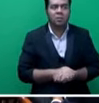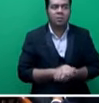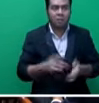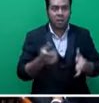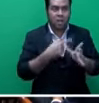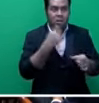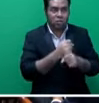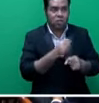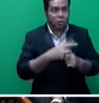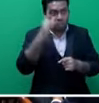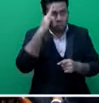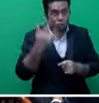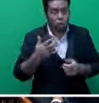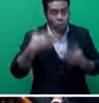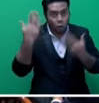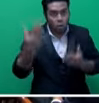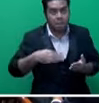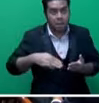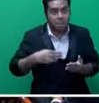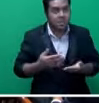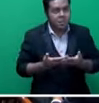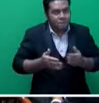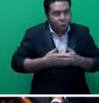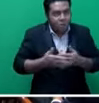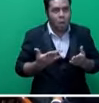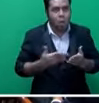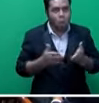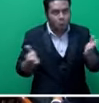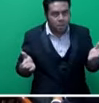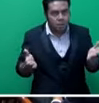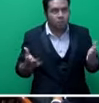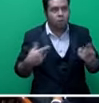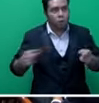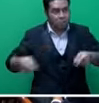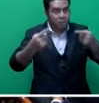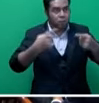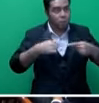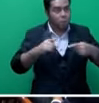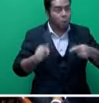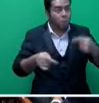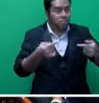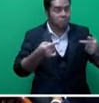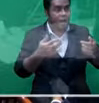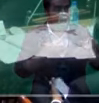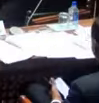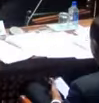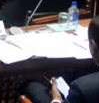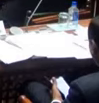motion. Honourable members, the floor is now open for debate on this issue. And I give the floor to the